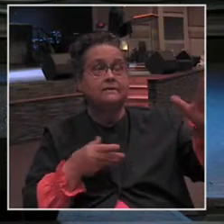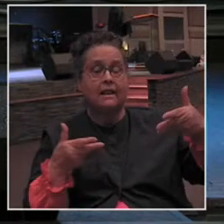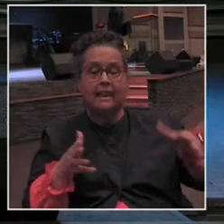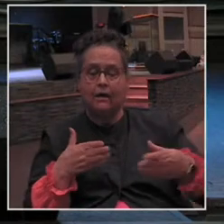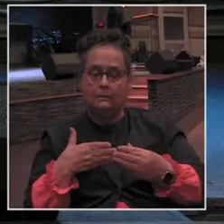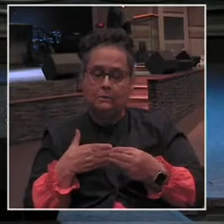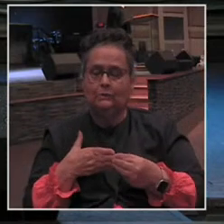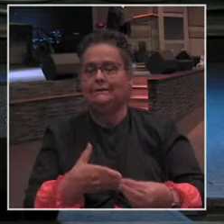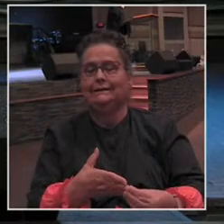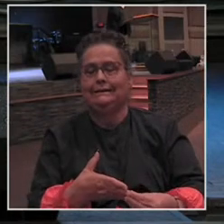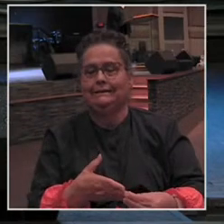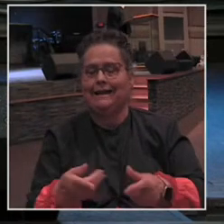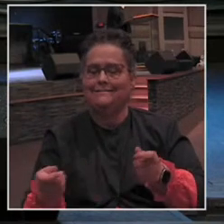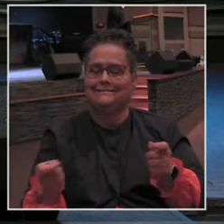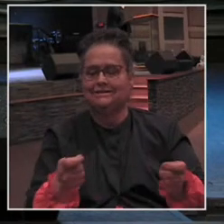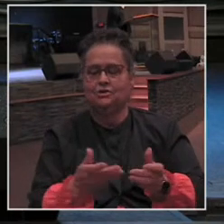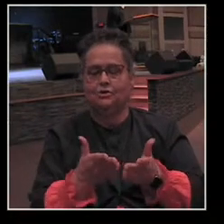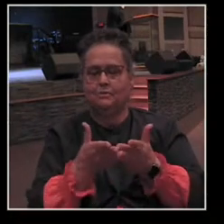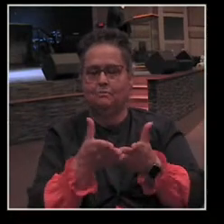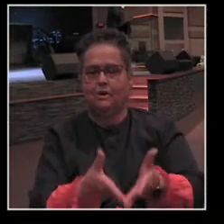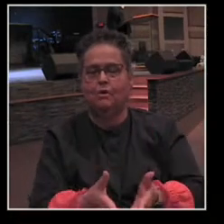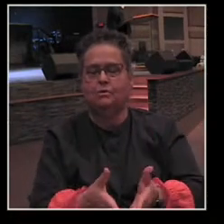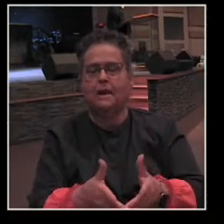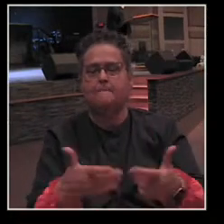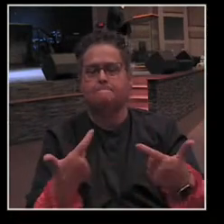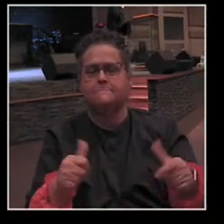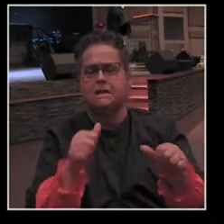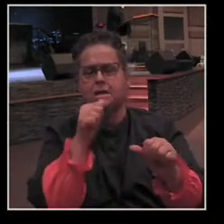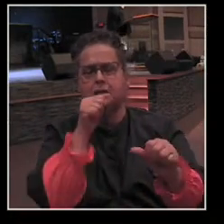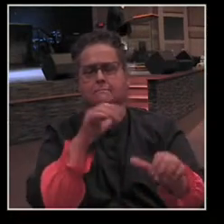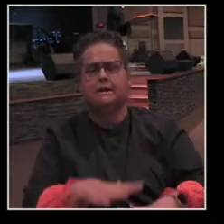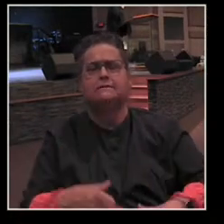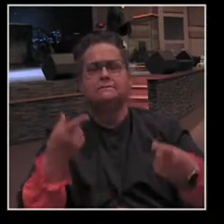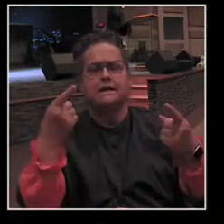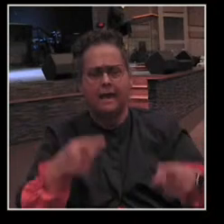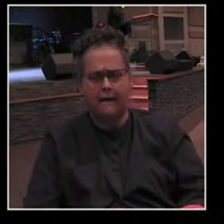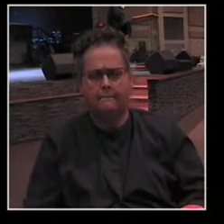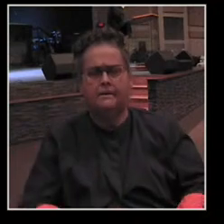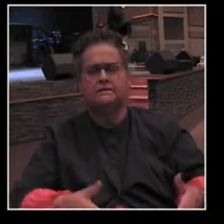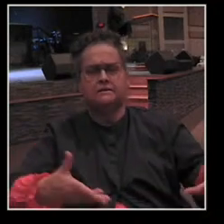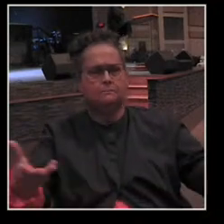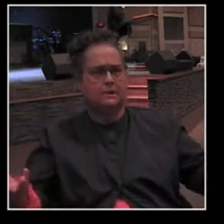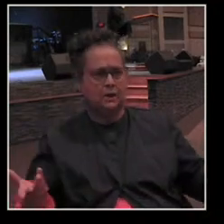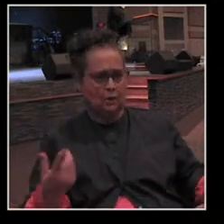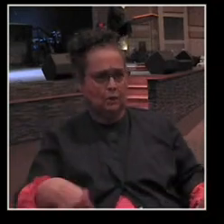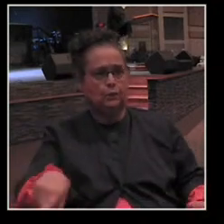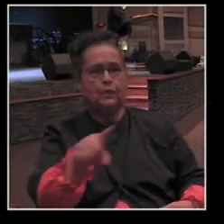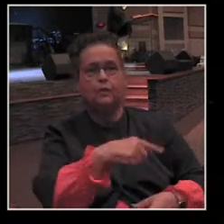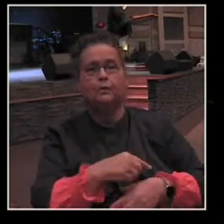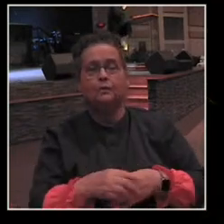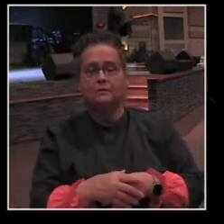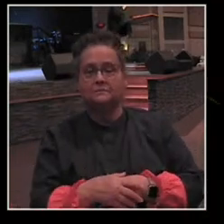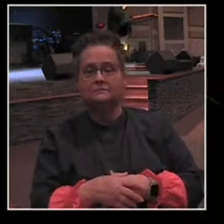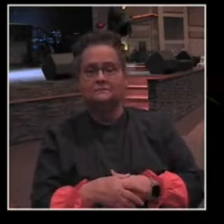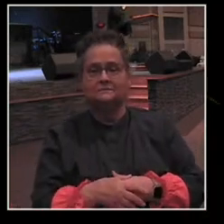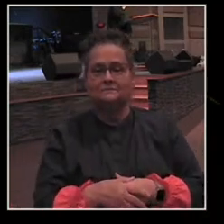the boat. And it's been a huge blessing. Being able to be here with you guys.